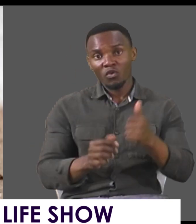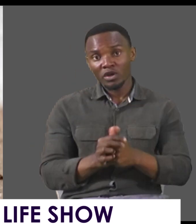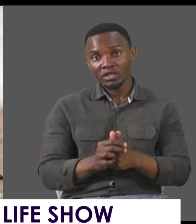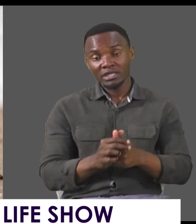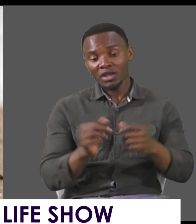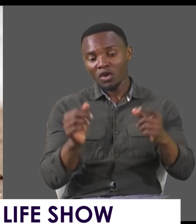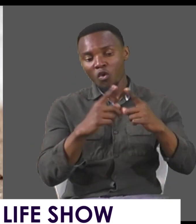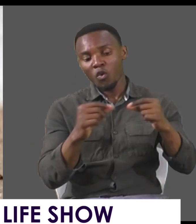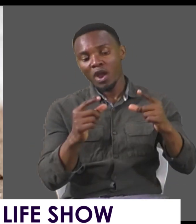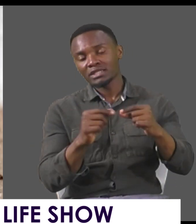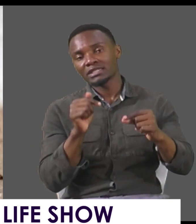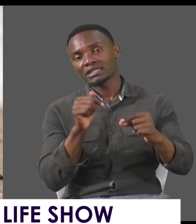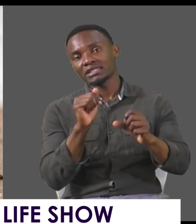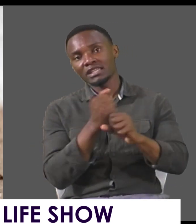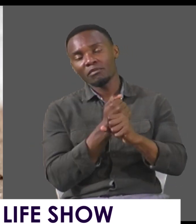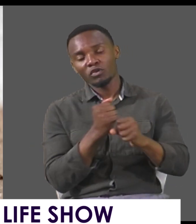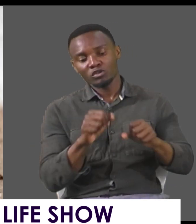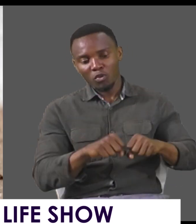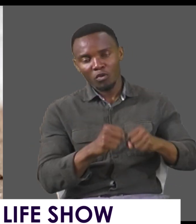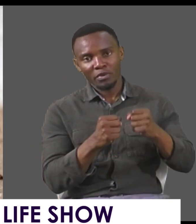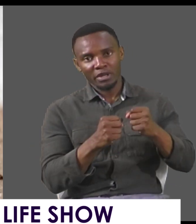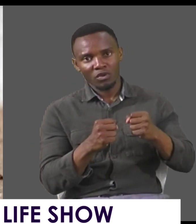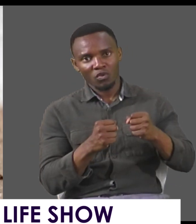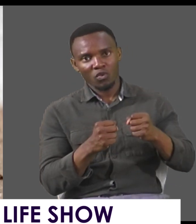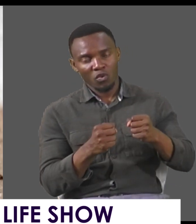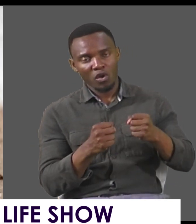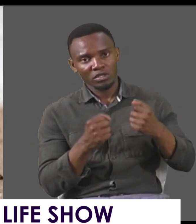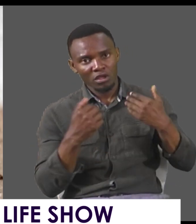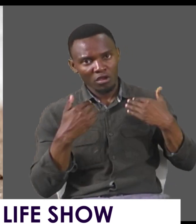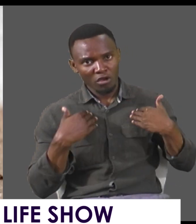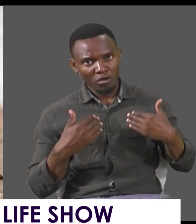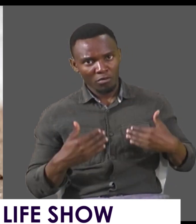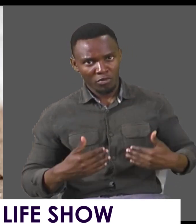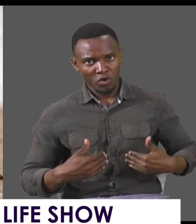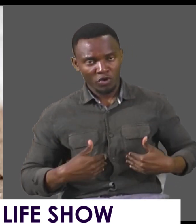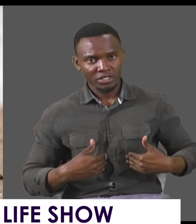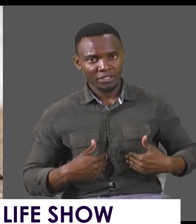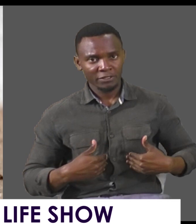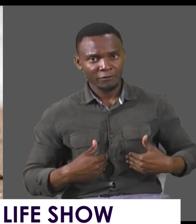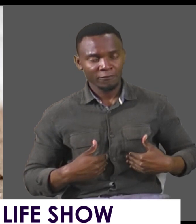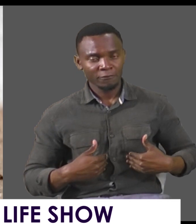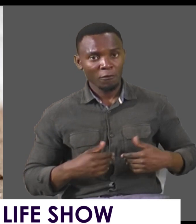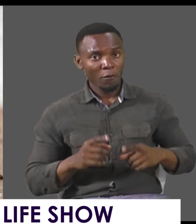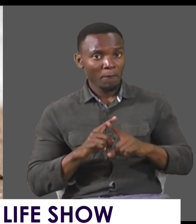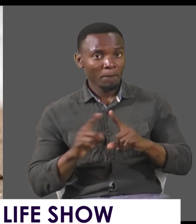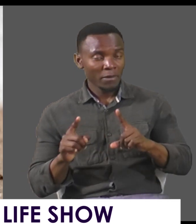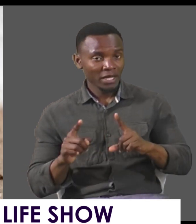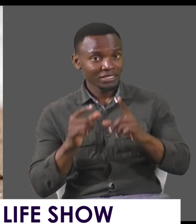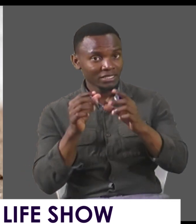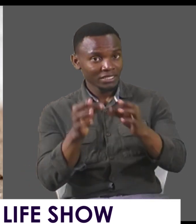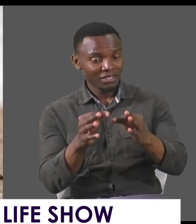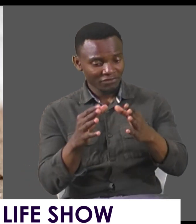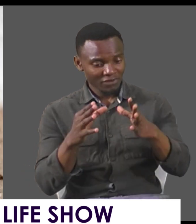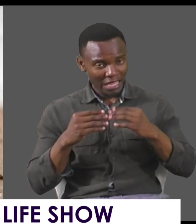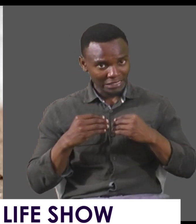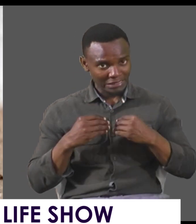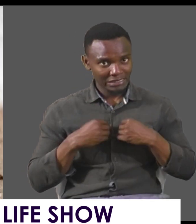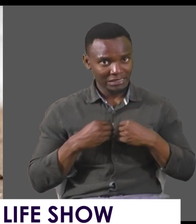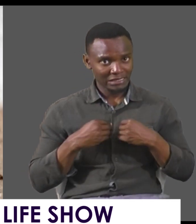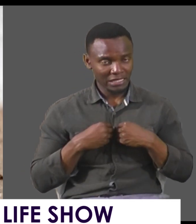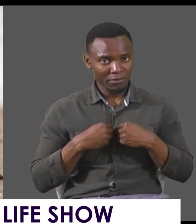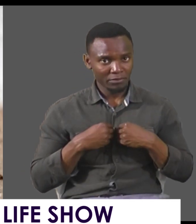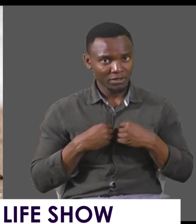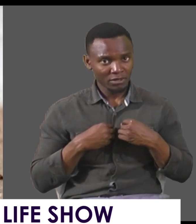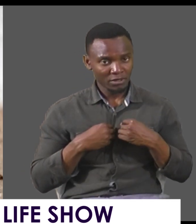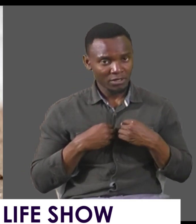break a bone. What does the breaking of the bone is your digestion of that